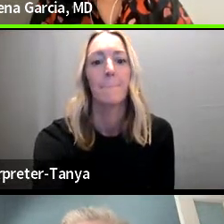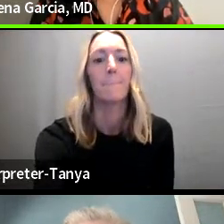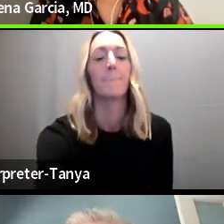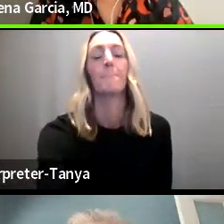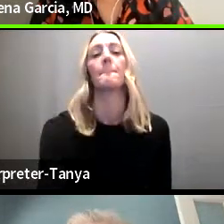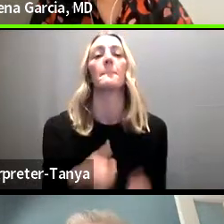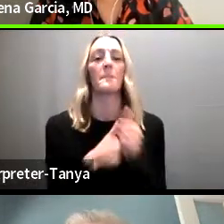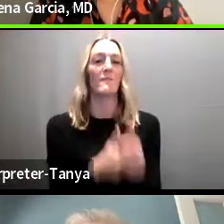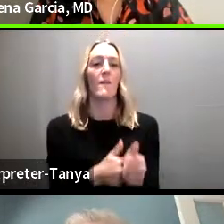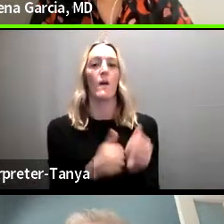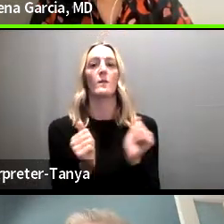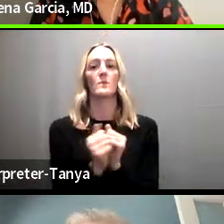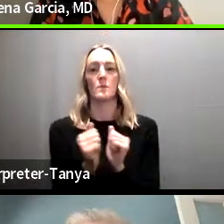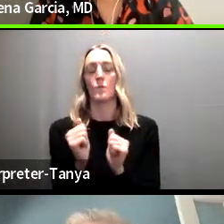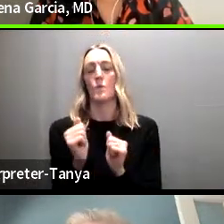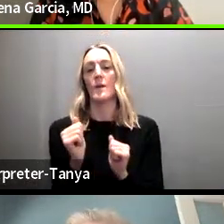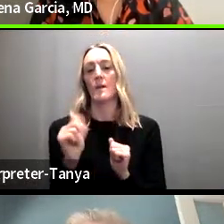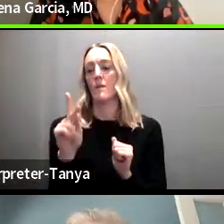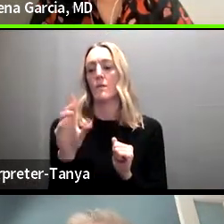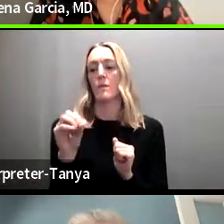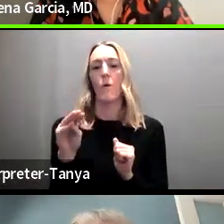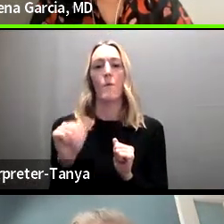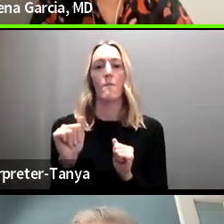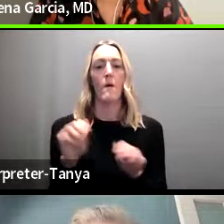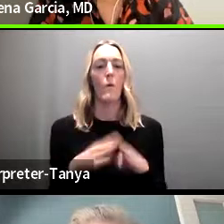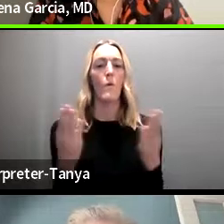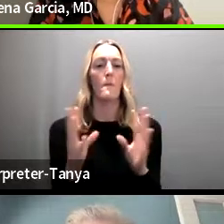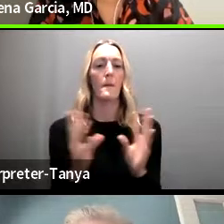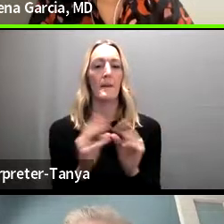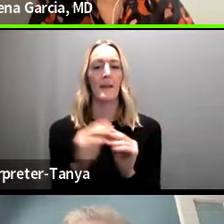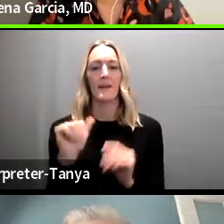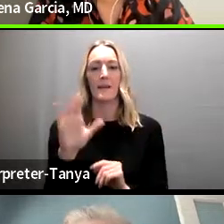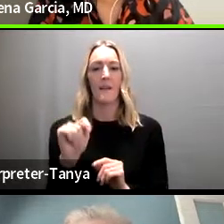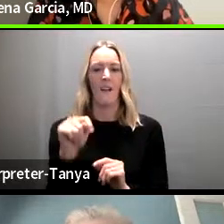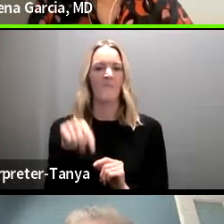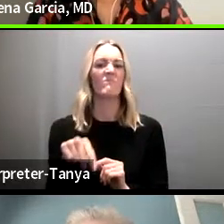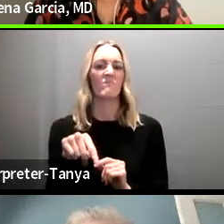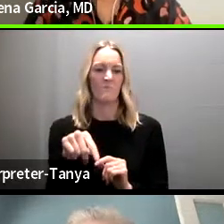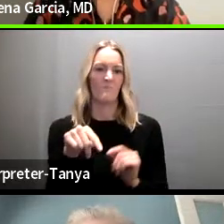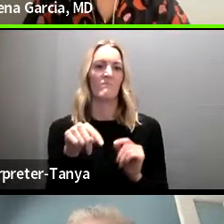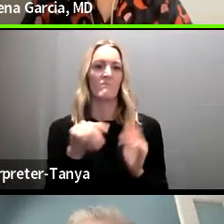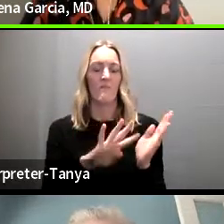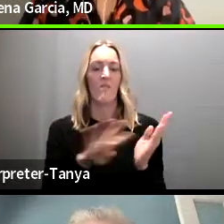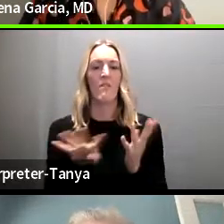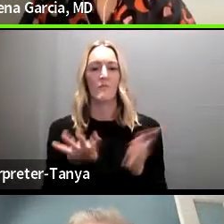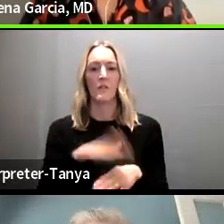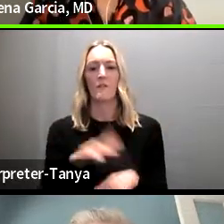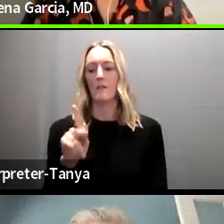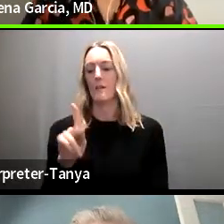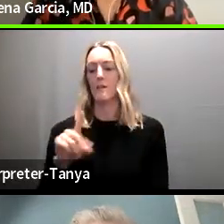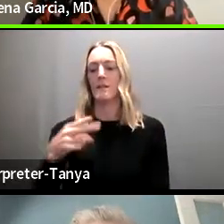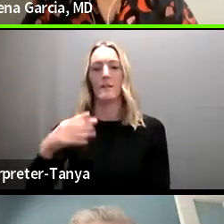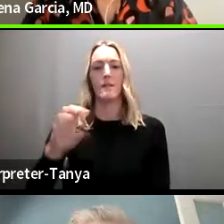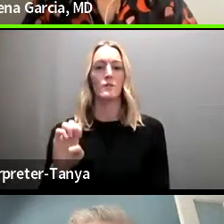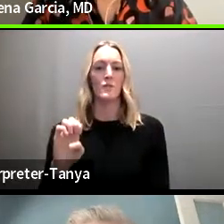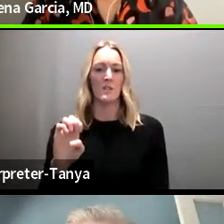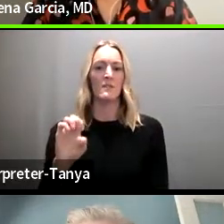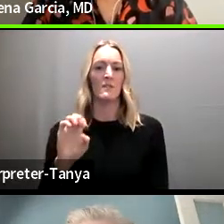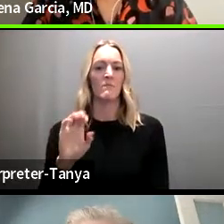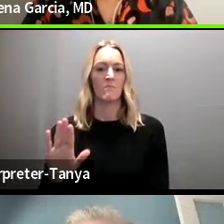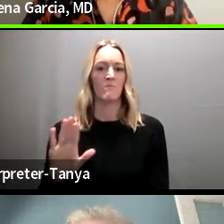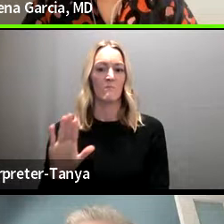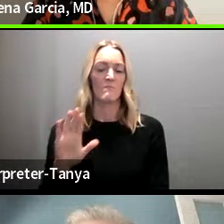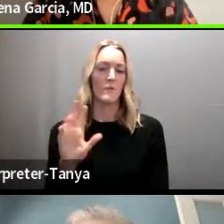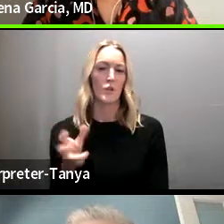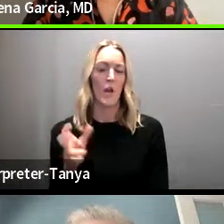Meeting Act. This meeting is being recorded and live streamed on KDHE's YouTube channel. Please mute yourselves when not speaking